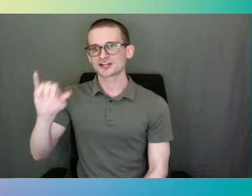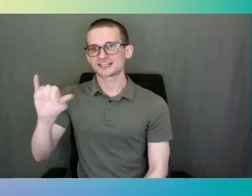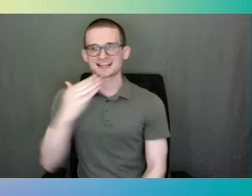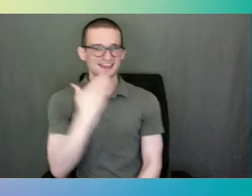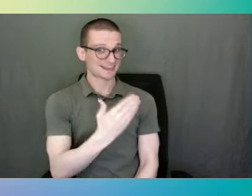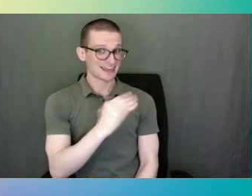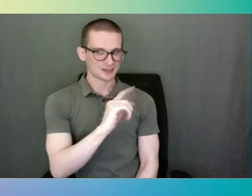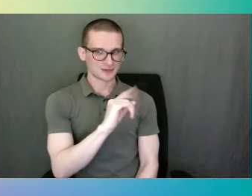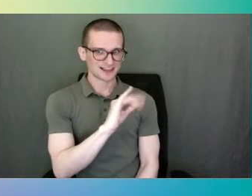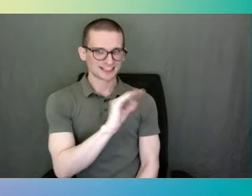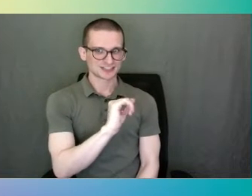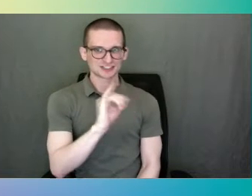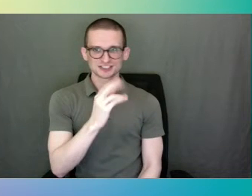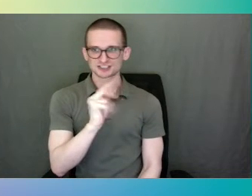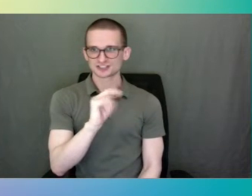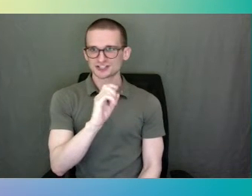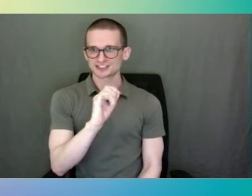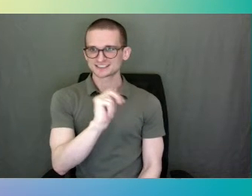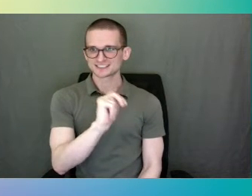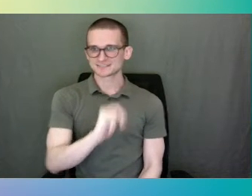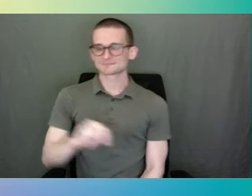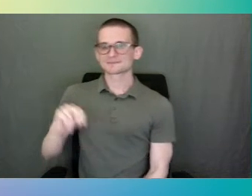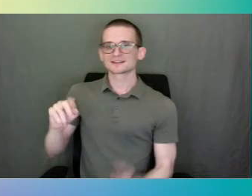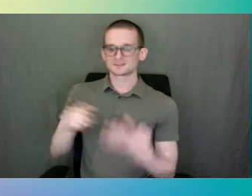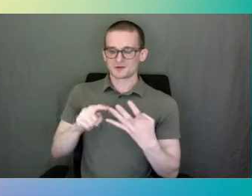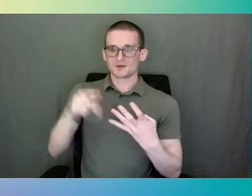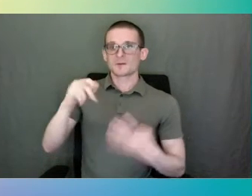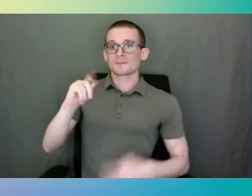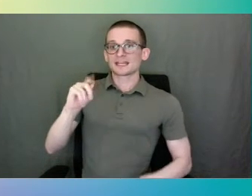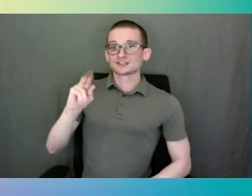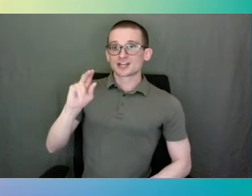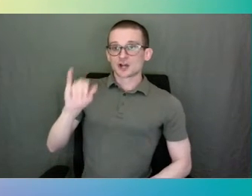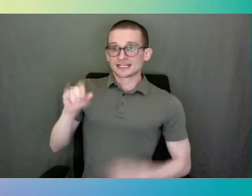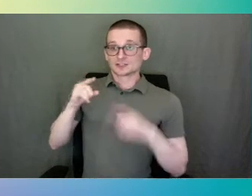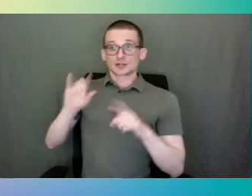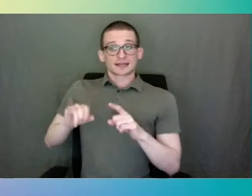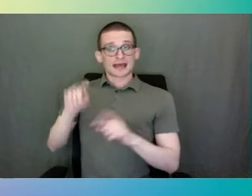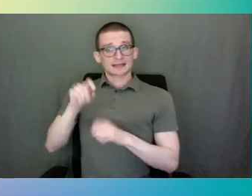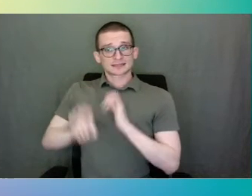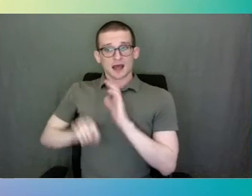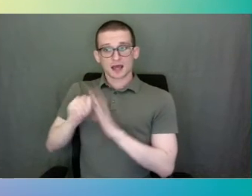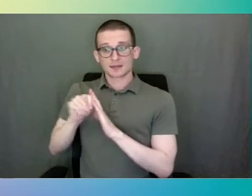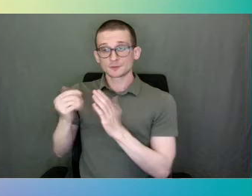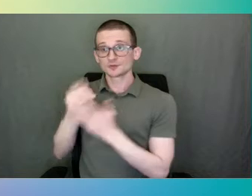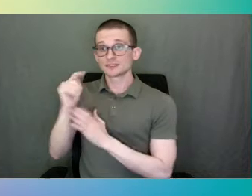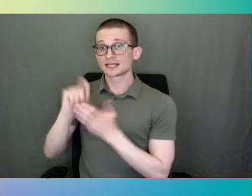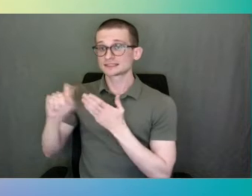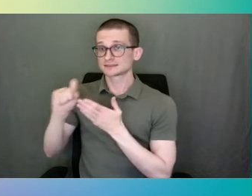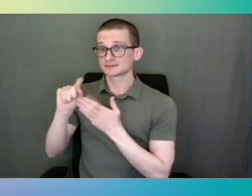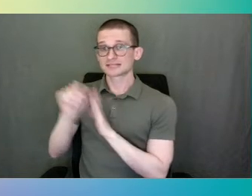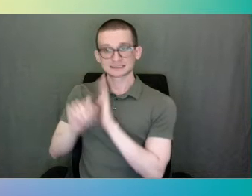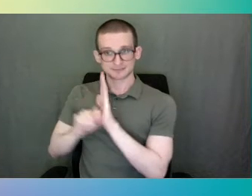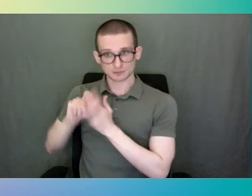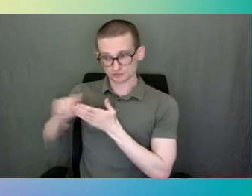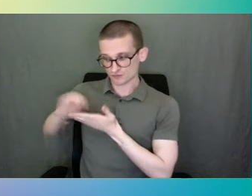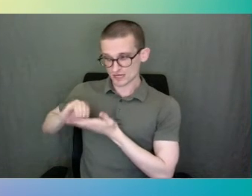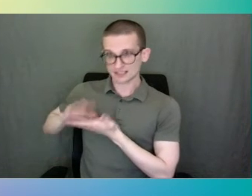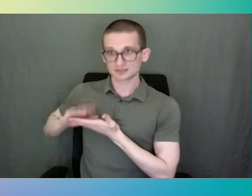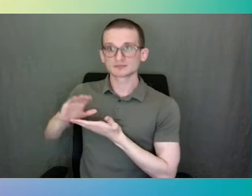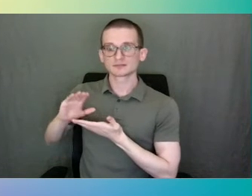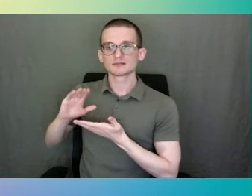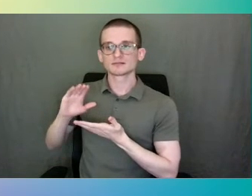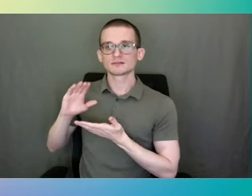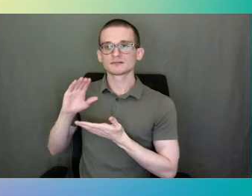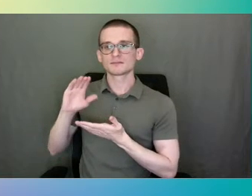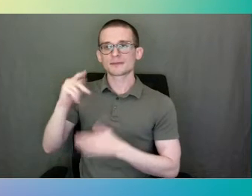So patriarchy, by the time the New Testament was written, patriarchy had already been in place for about 8,000 years. It